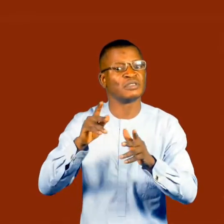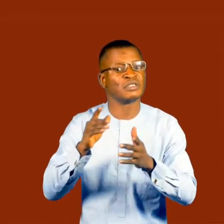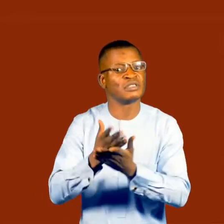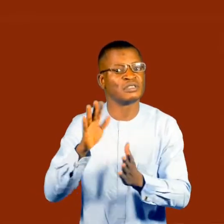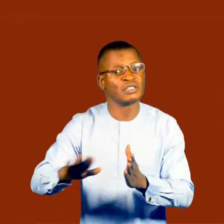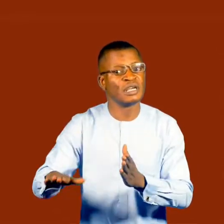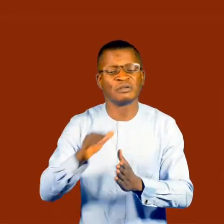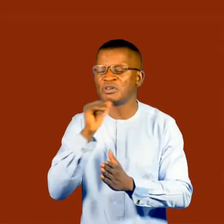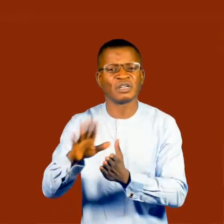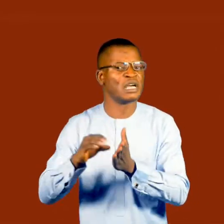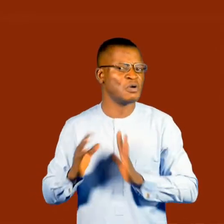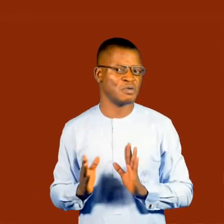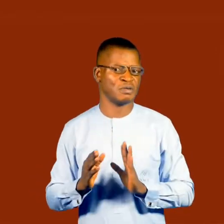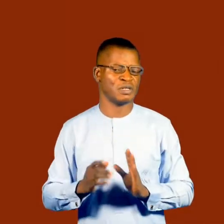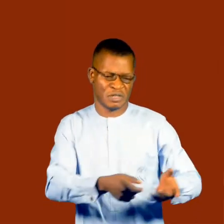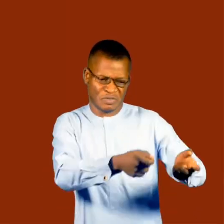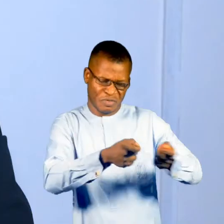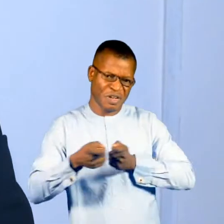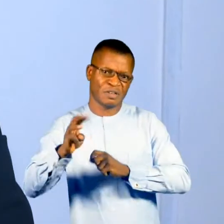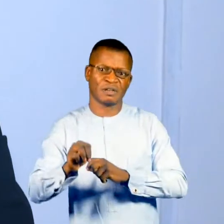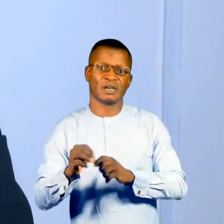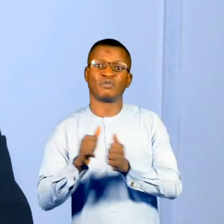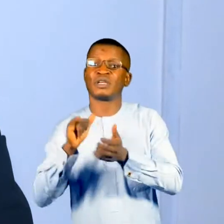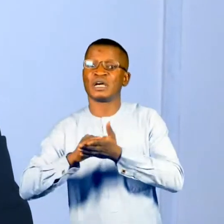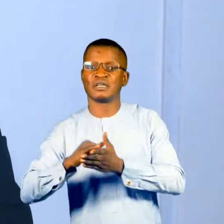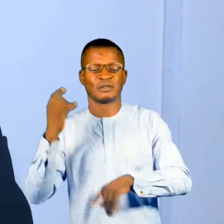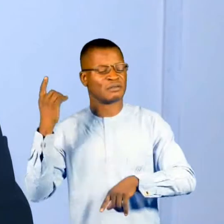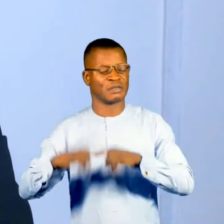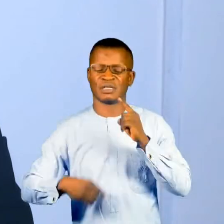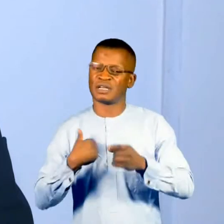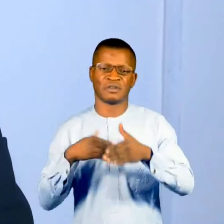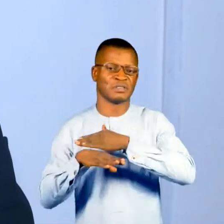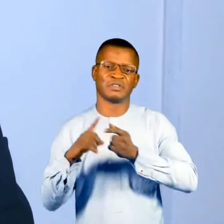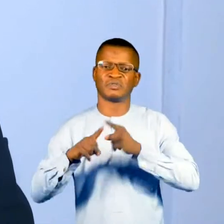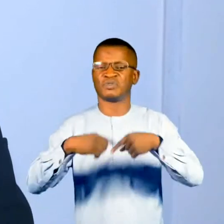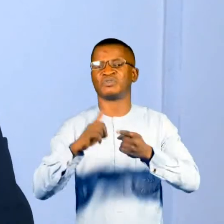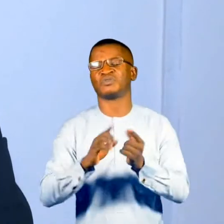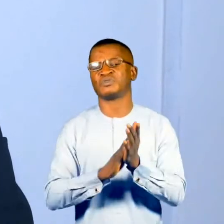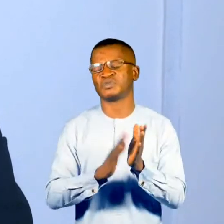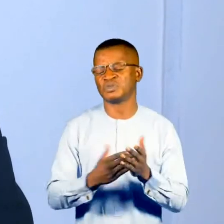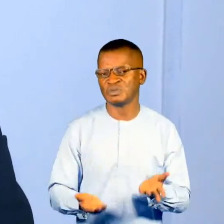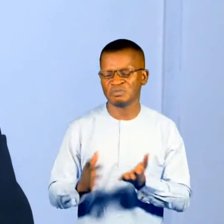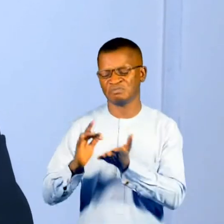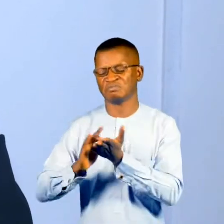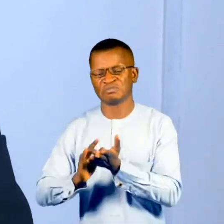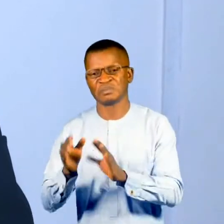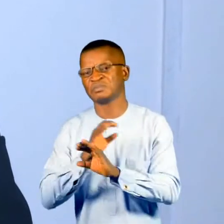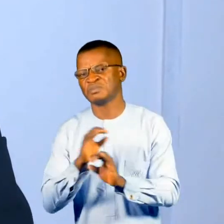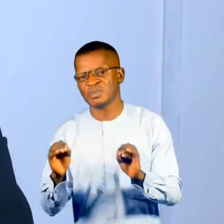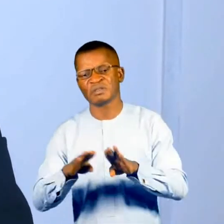not their children most of the time. They are trafficked children. And when they are trafficked like that, they don't have access to go to school. They don't have